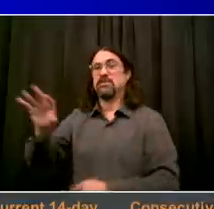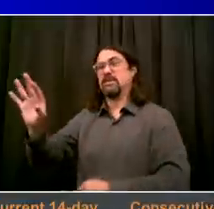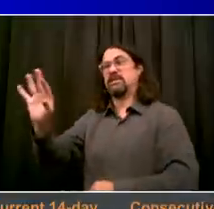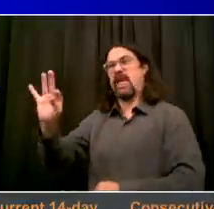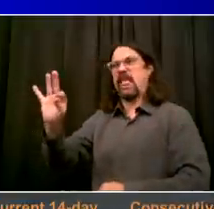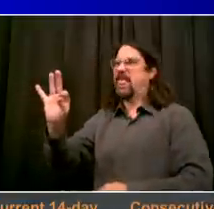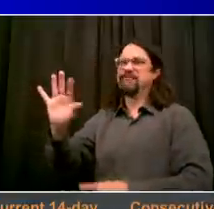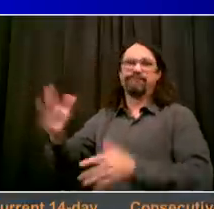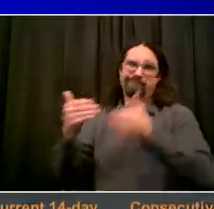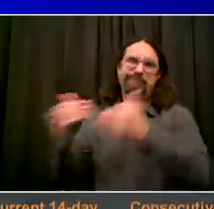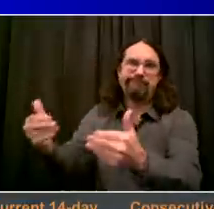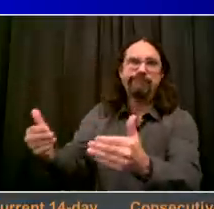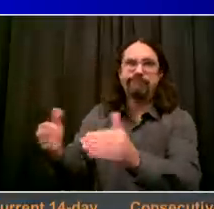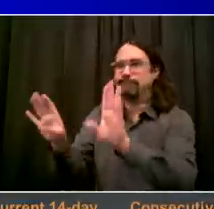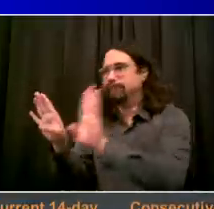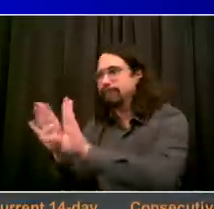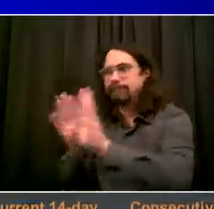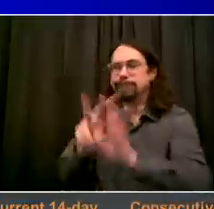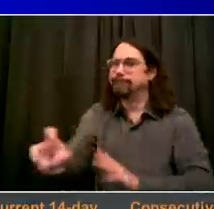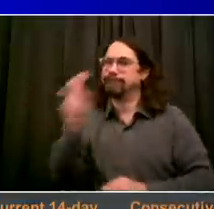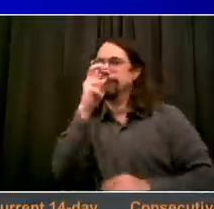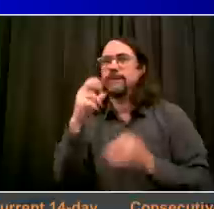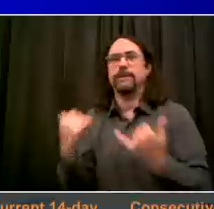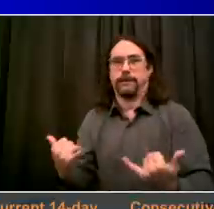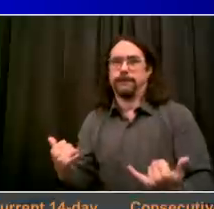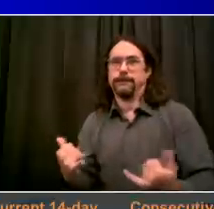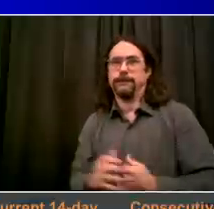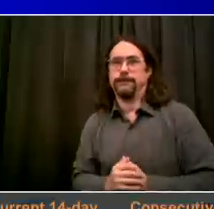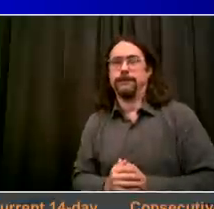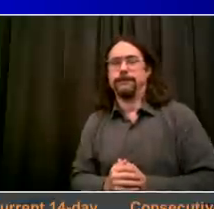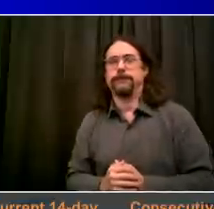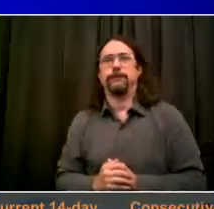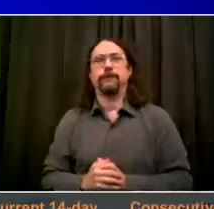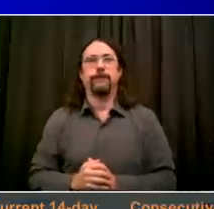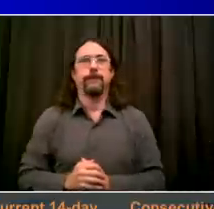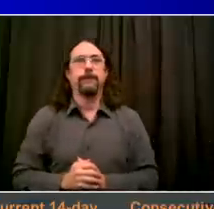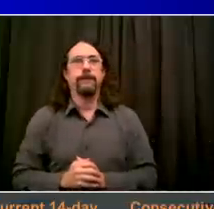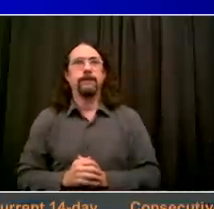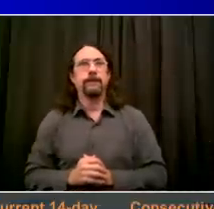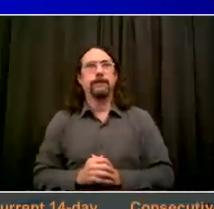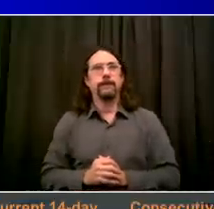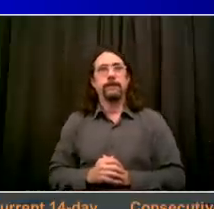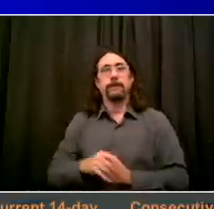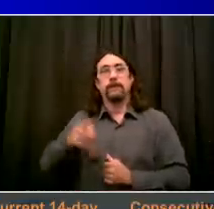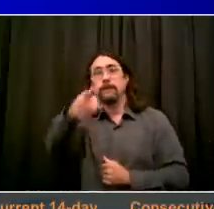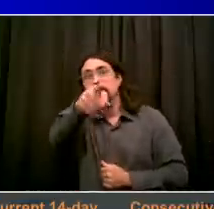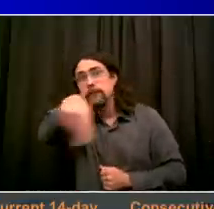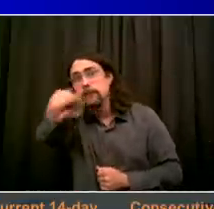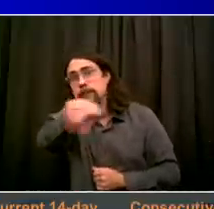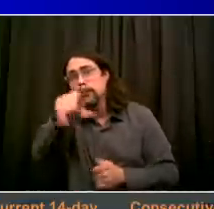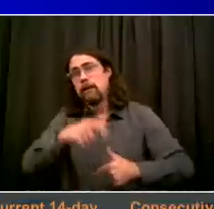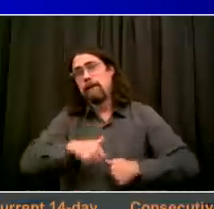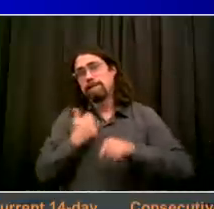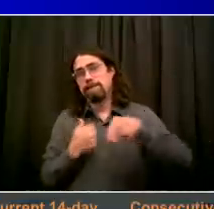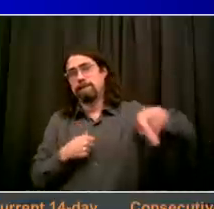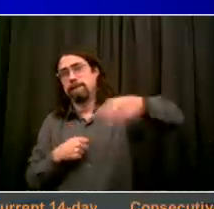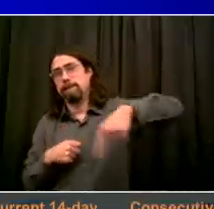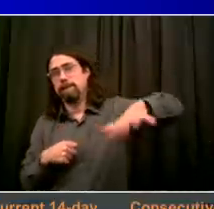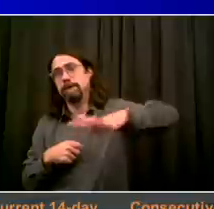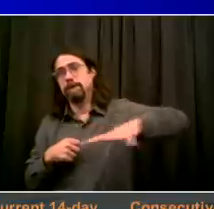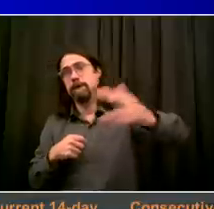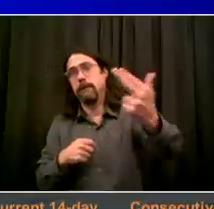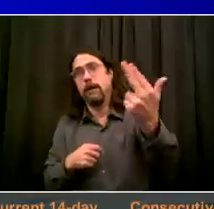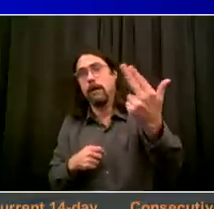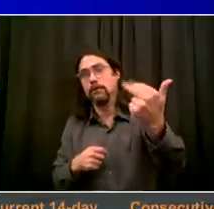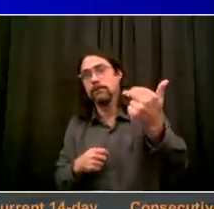down, to take all the right precautions, to take it seriously. You do not want to see these restrictions in your community. You can do something about it. You don't want to